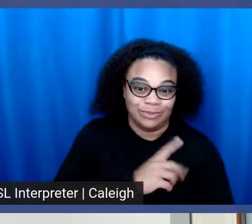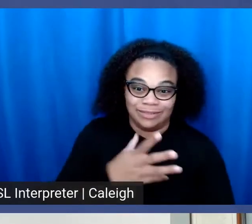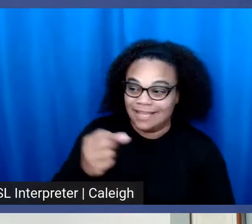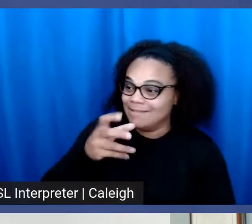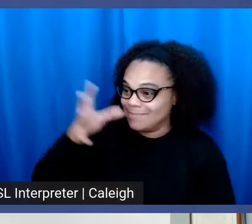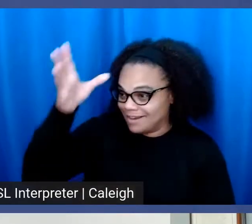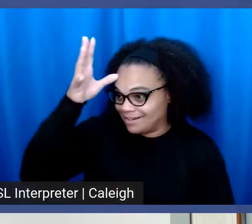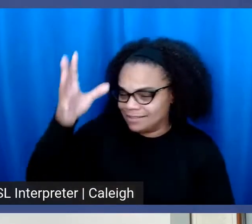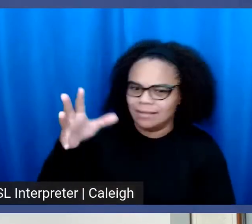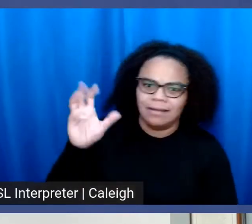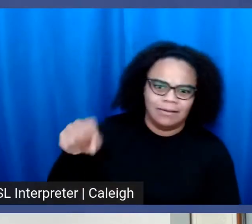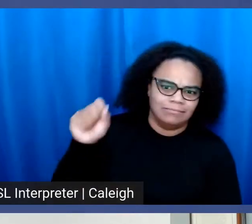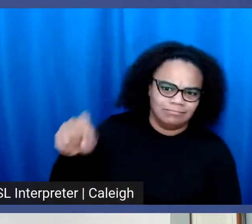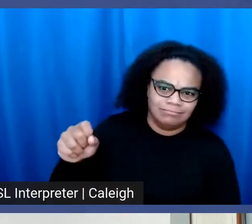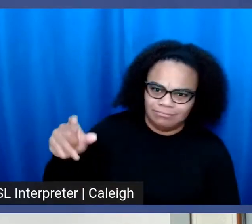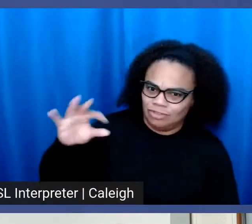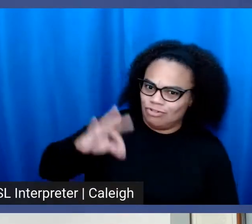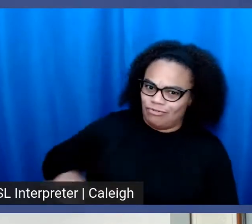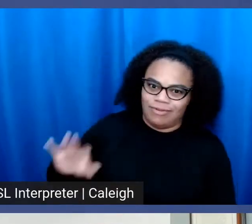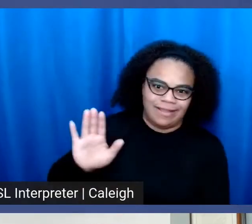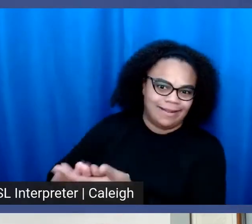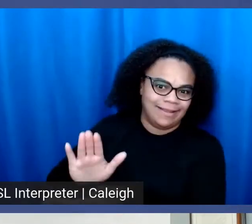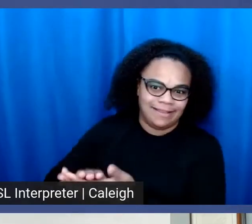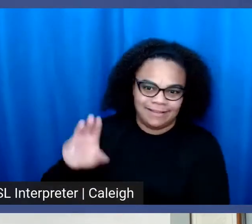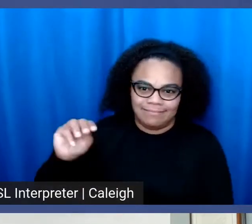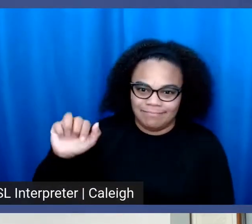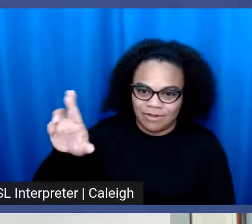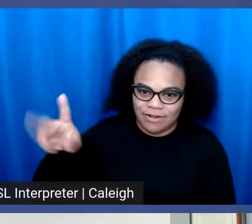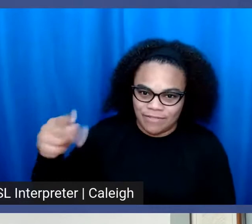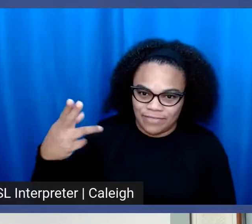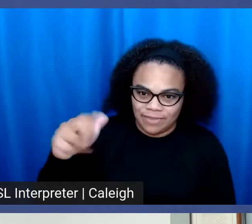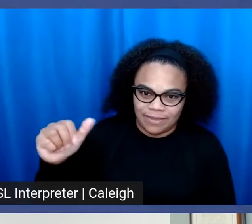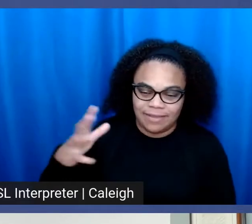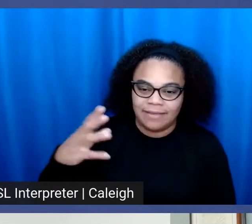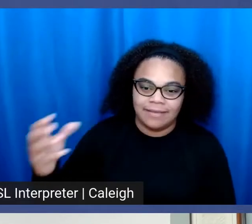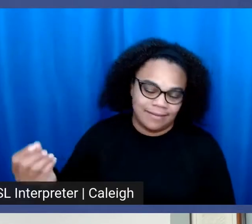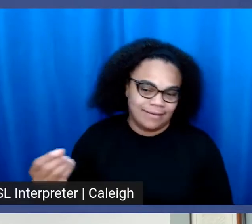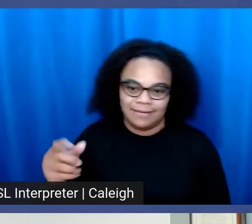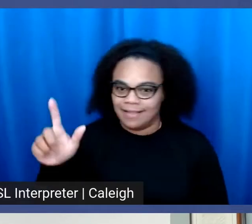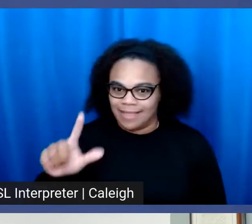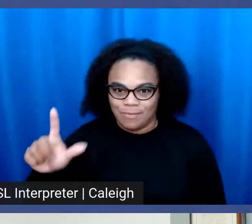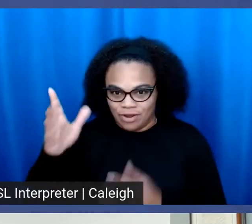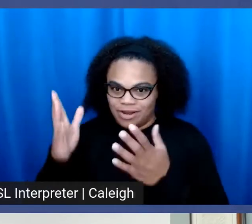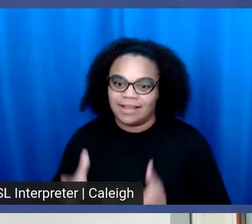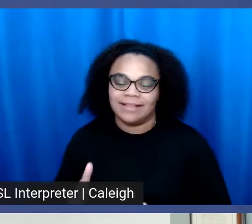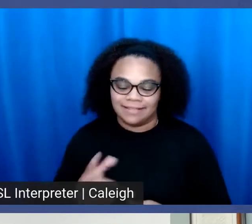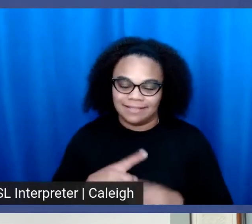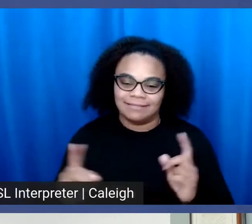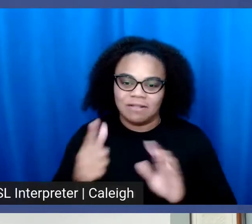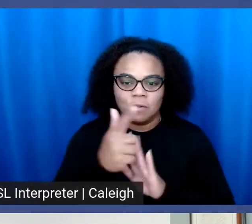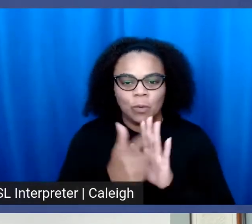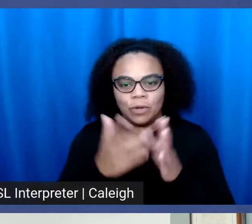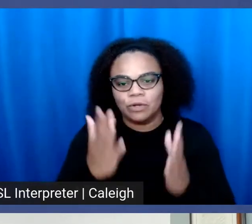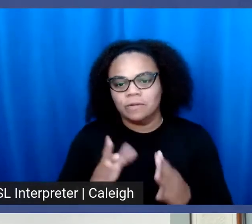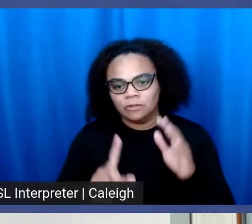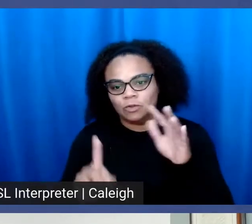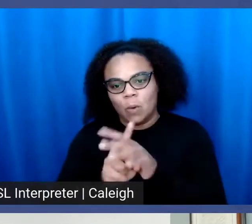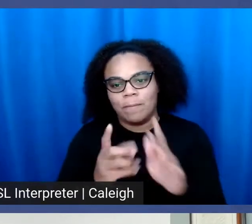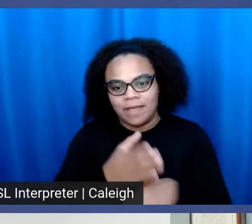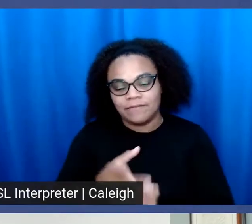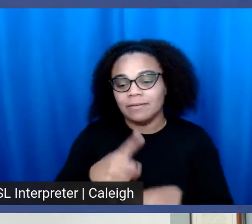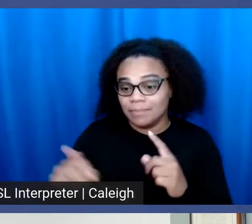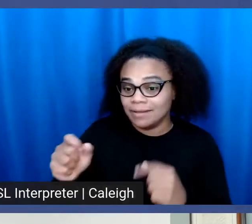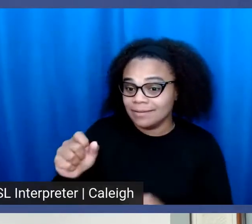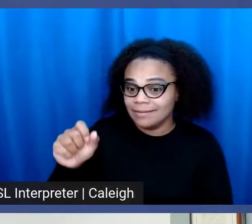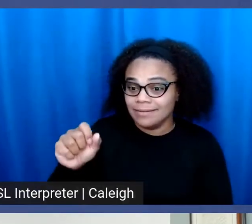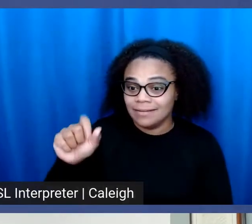and librarians. That's right. Lawyers get to show up maybe afterwards, but yeah, the librarians are doing the hard frontline work. And